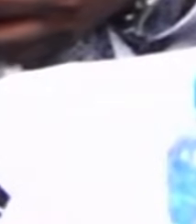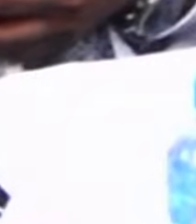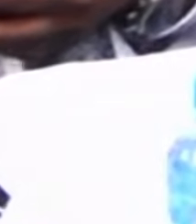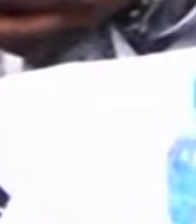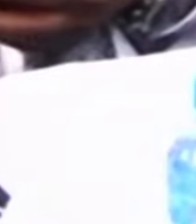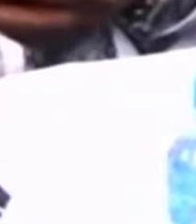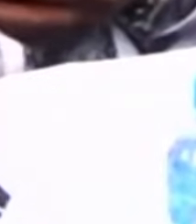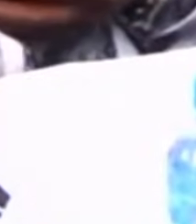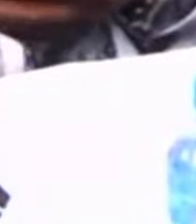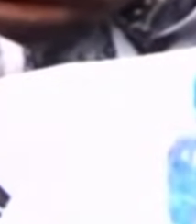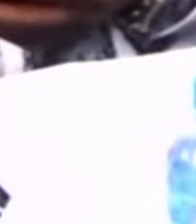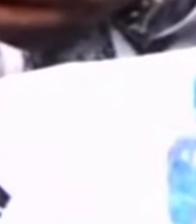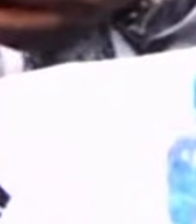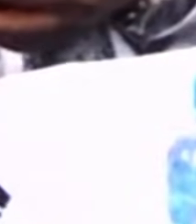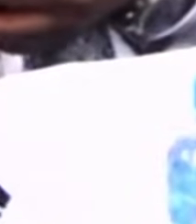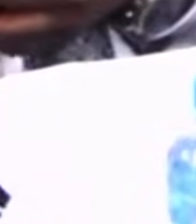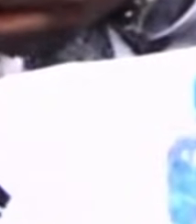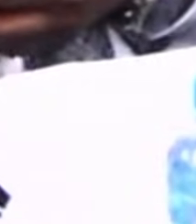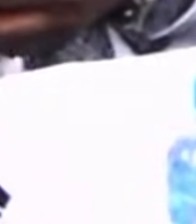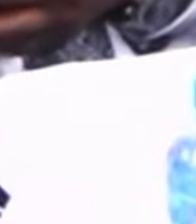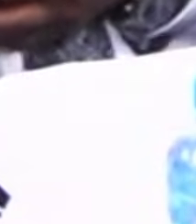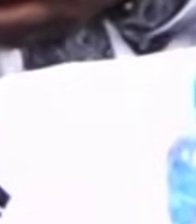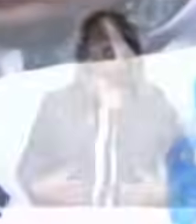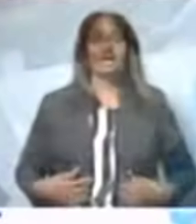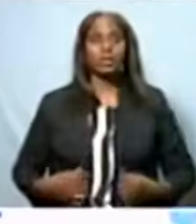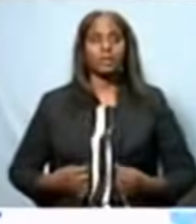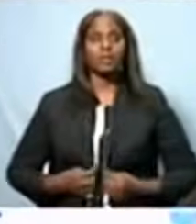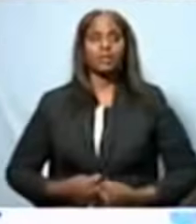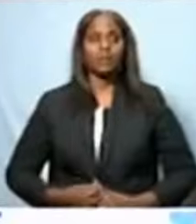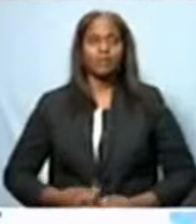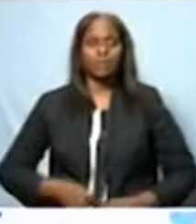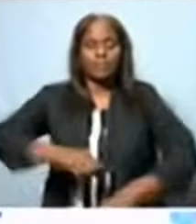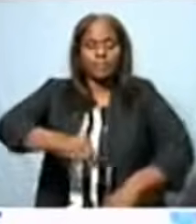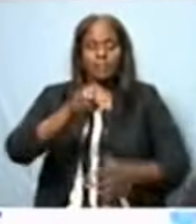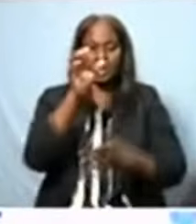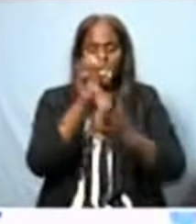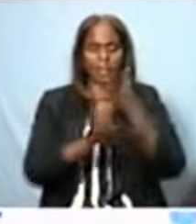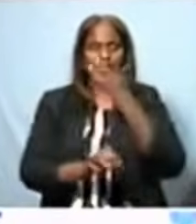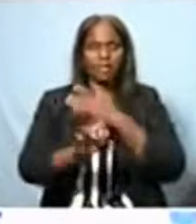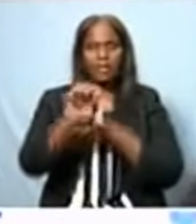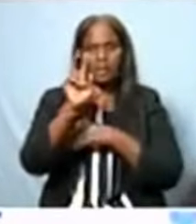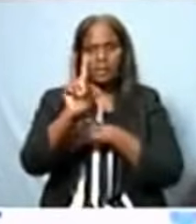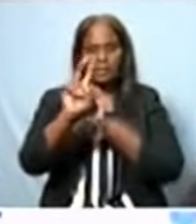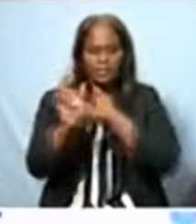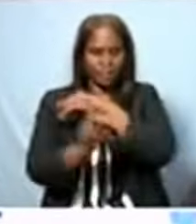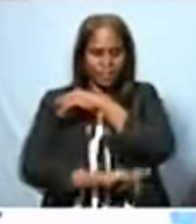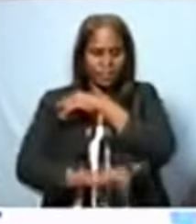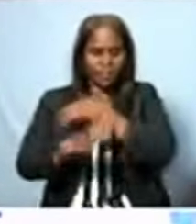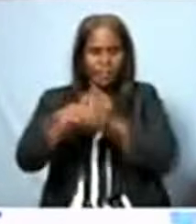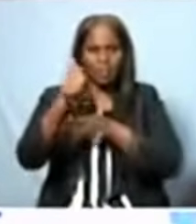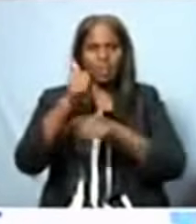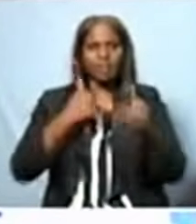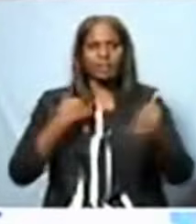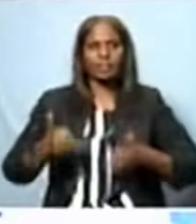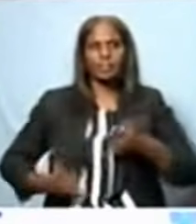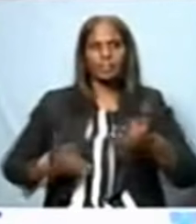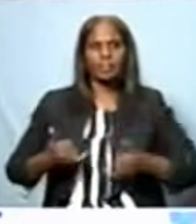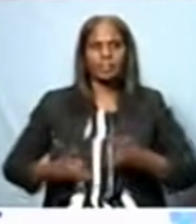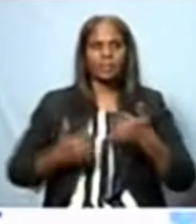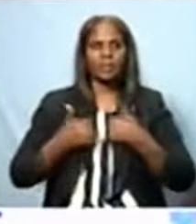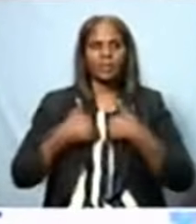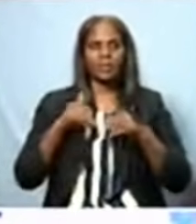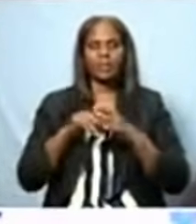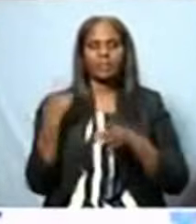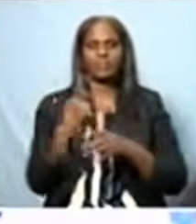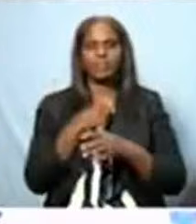to confer you with immunity under Cap 12 from prosecution, which you yourself enjoy in